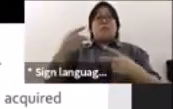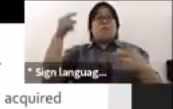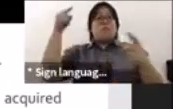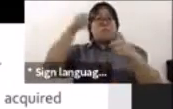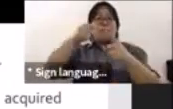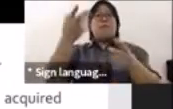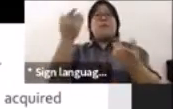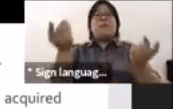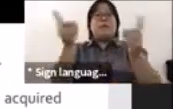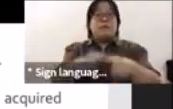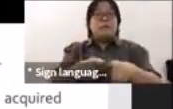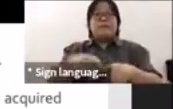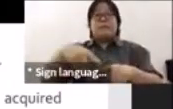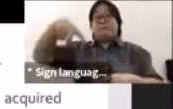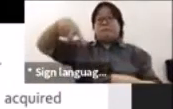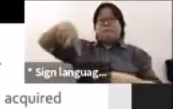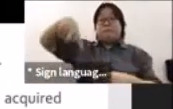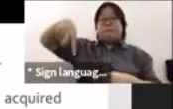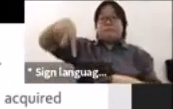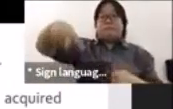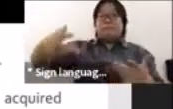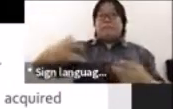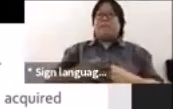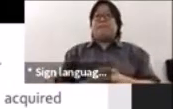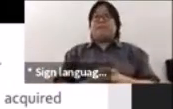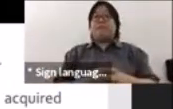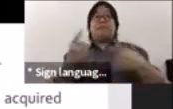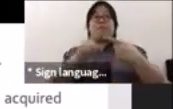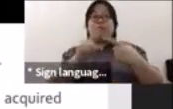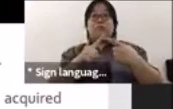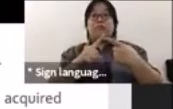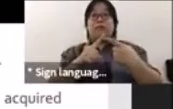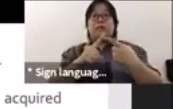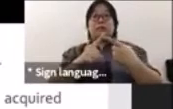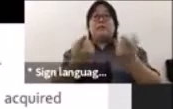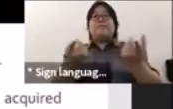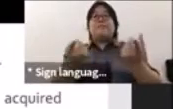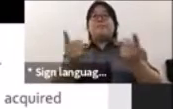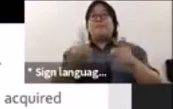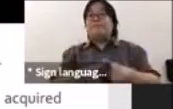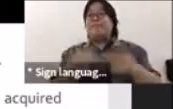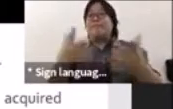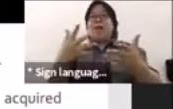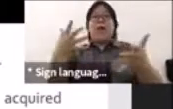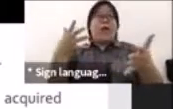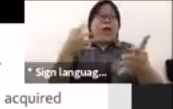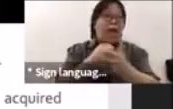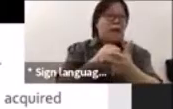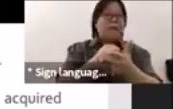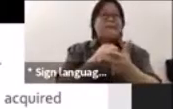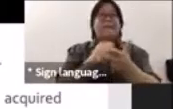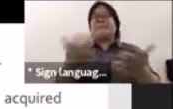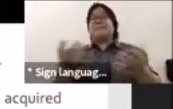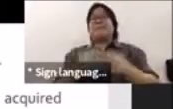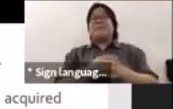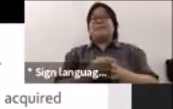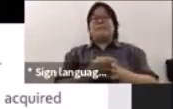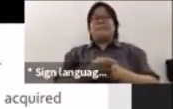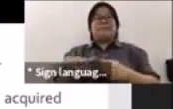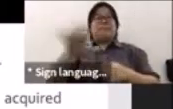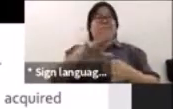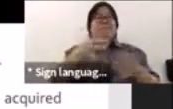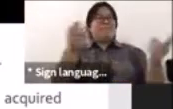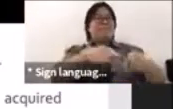the lower limb amputation is that one is that injury or road traffic accident, which is growing in India. Another is